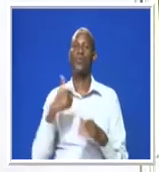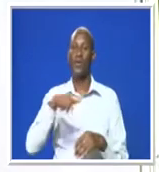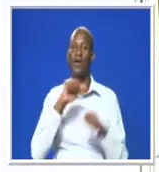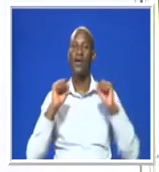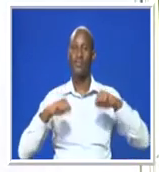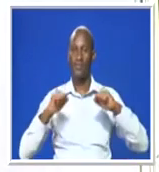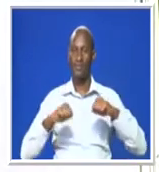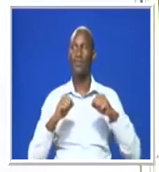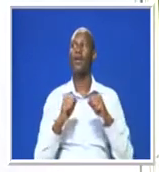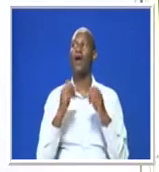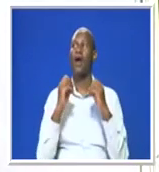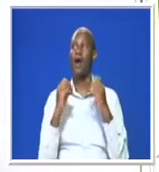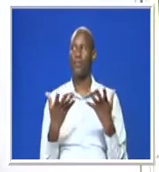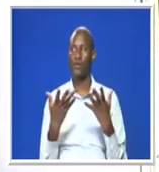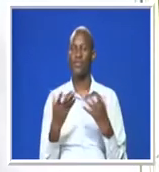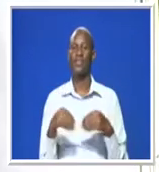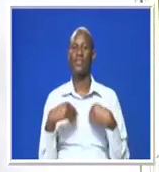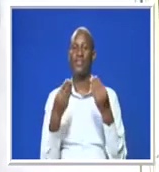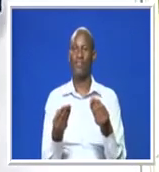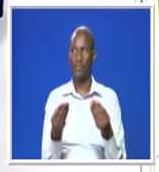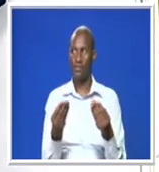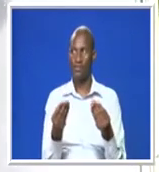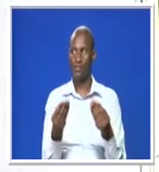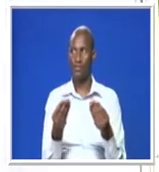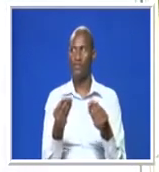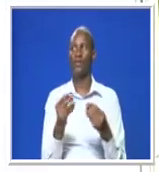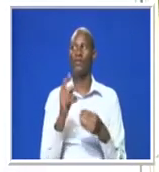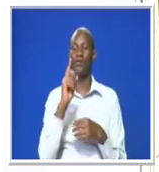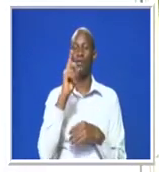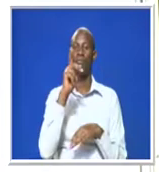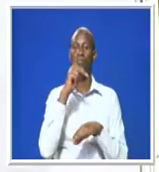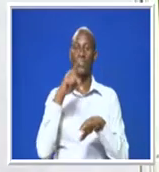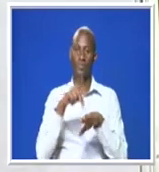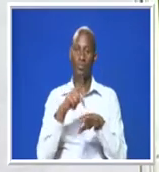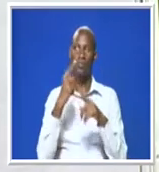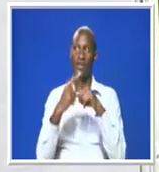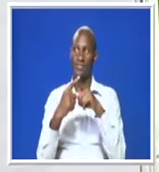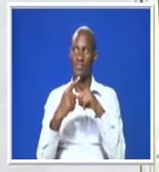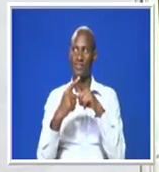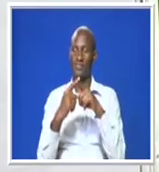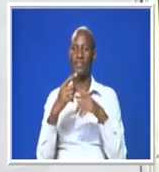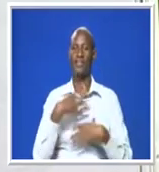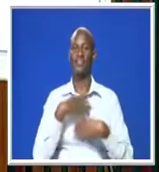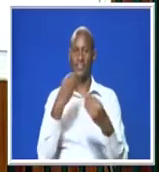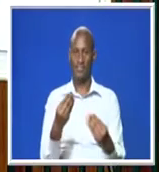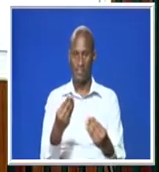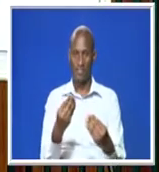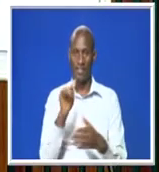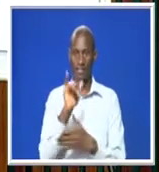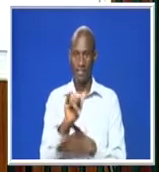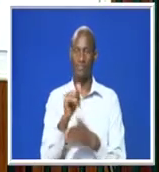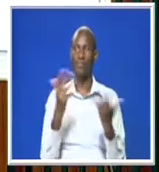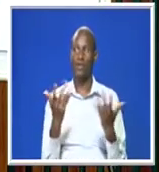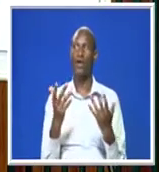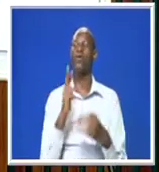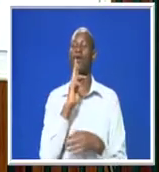that amount is given by principal plus interest. That is where